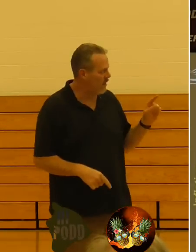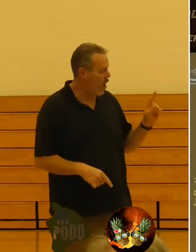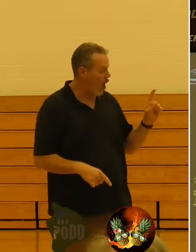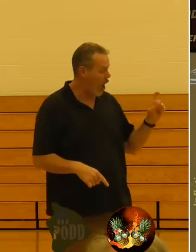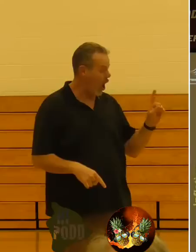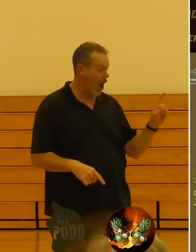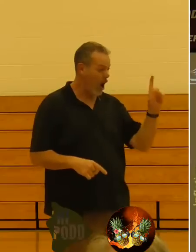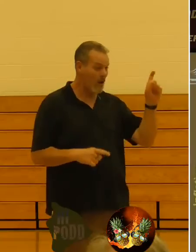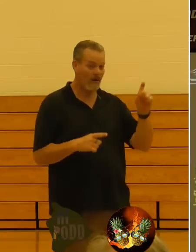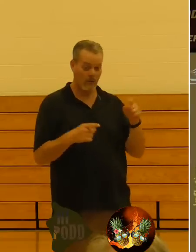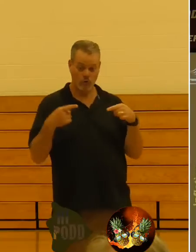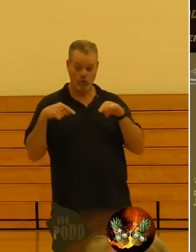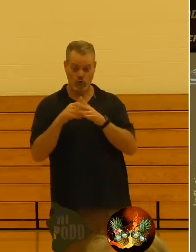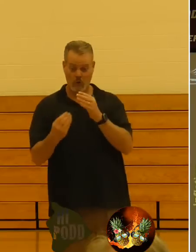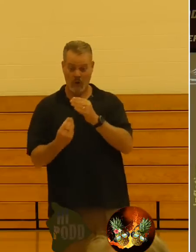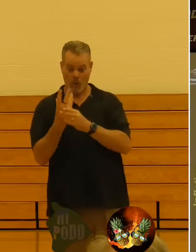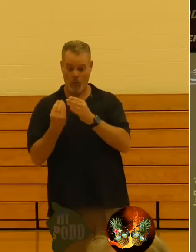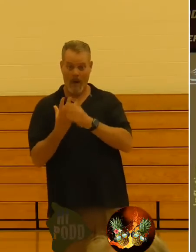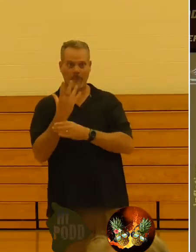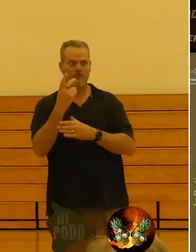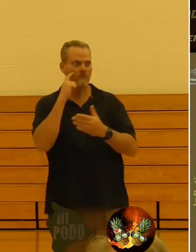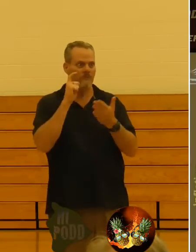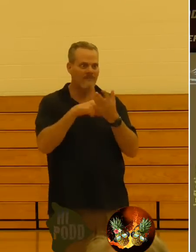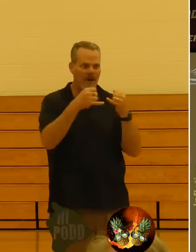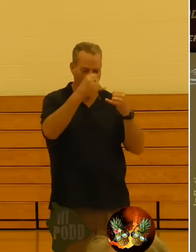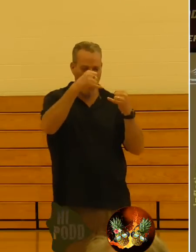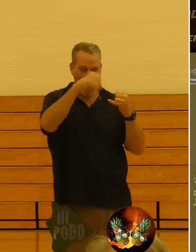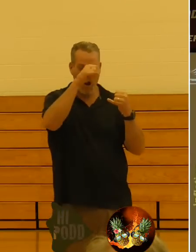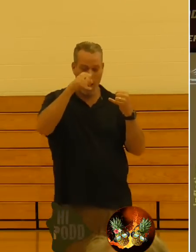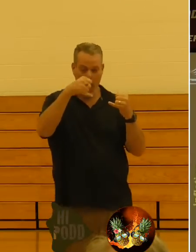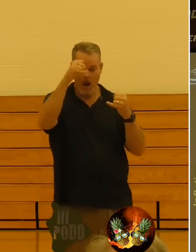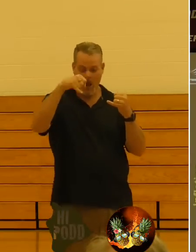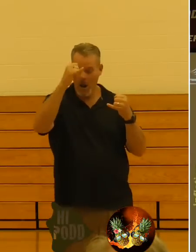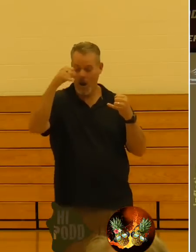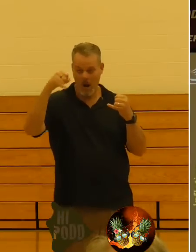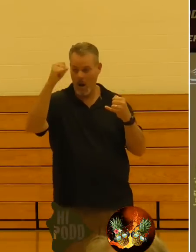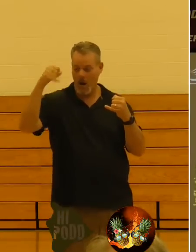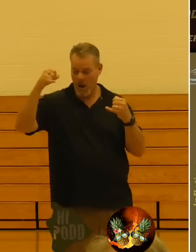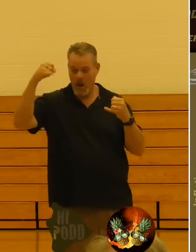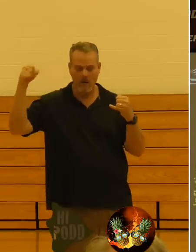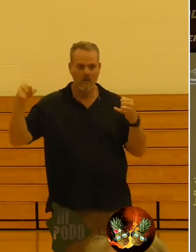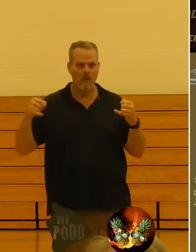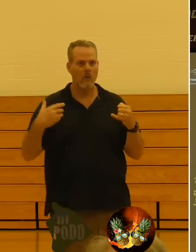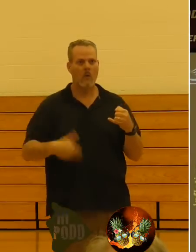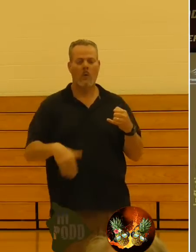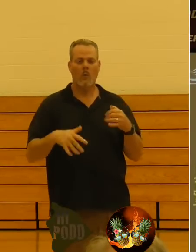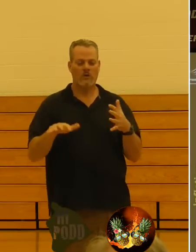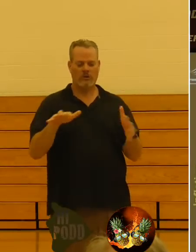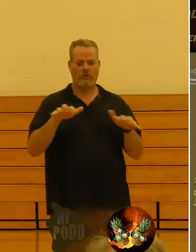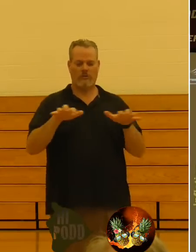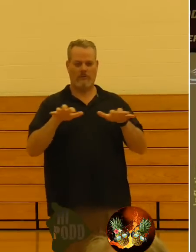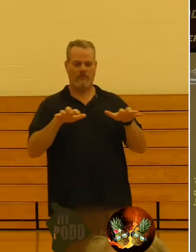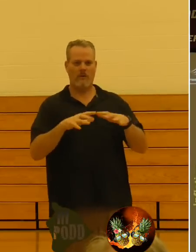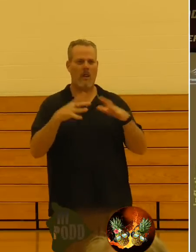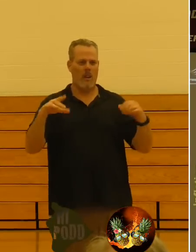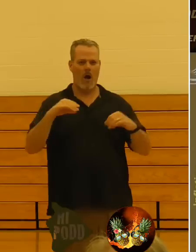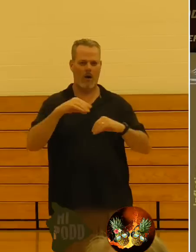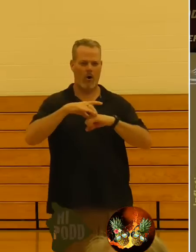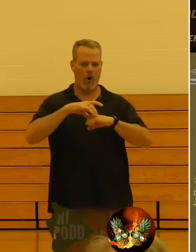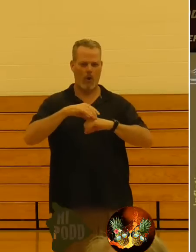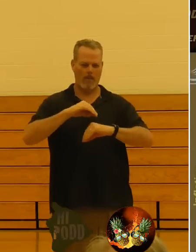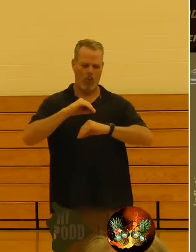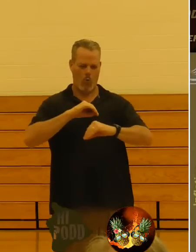the eruption happens, the line really goes crazy because the dike cuts across the caldera floor and wedges the two